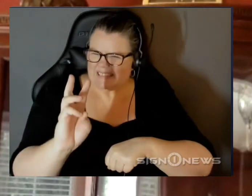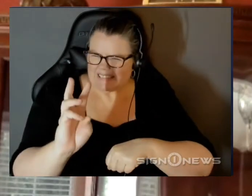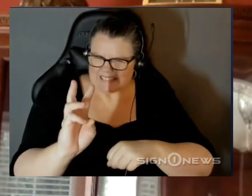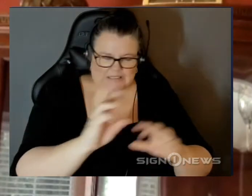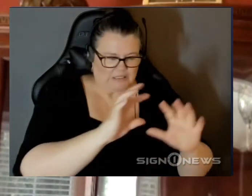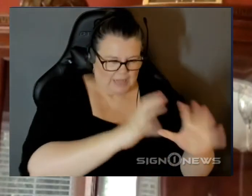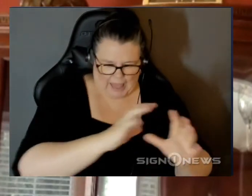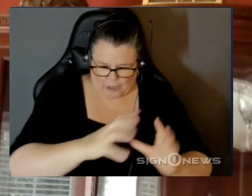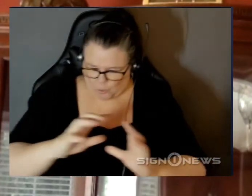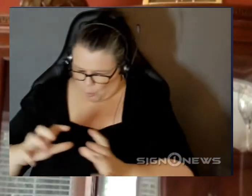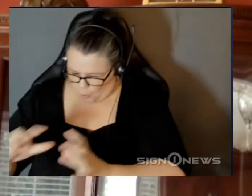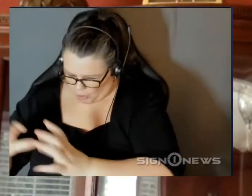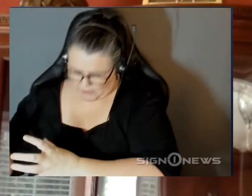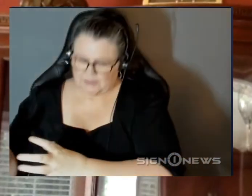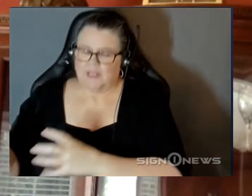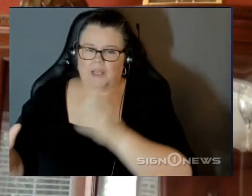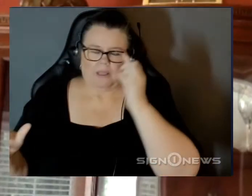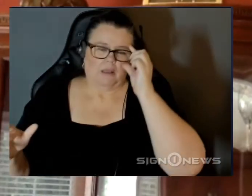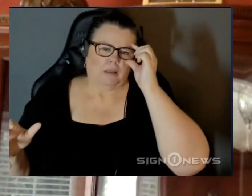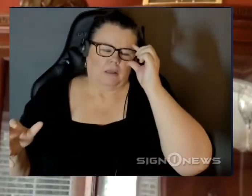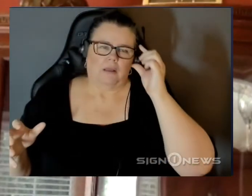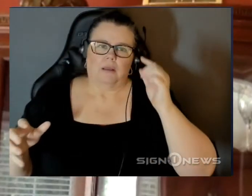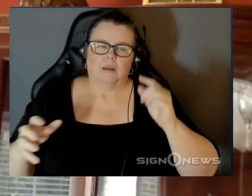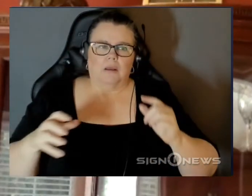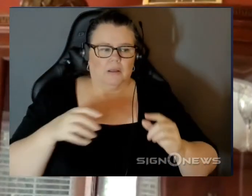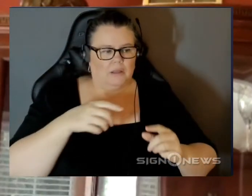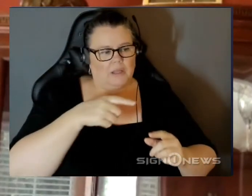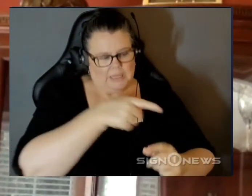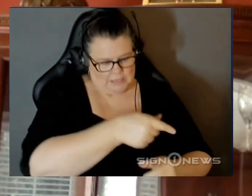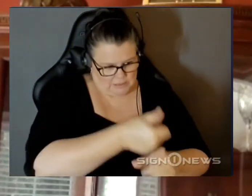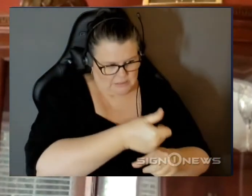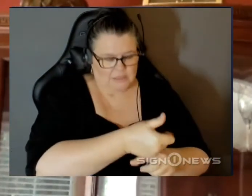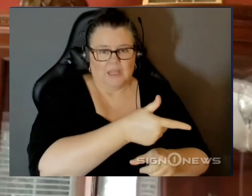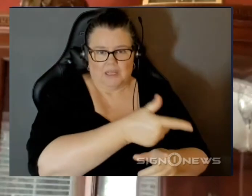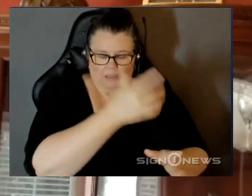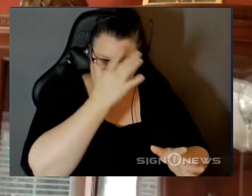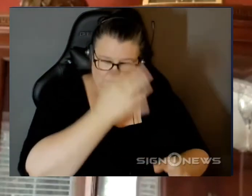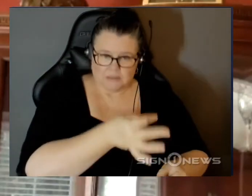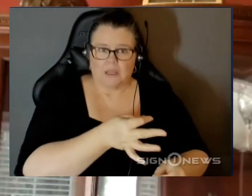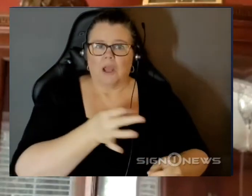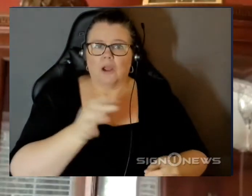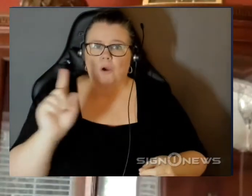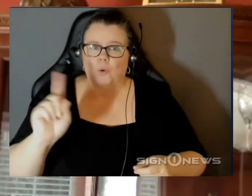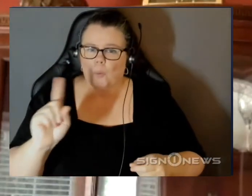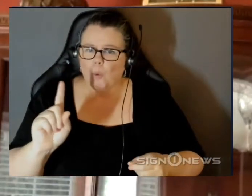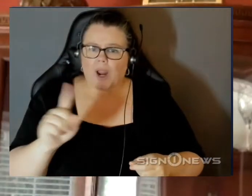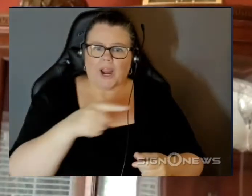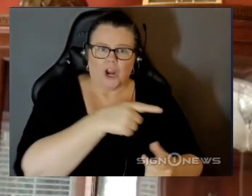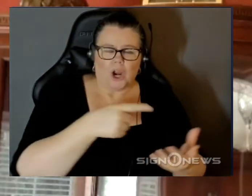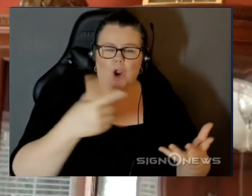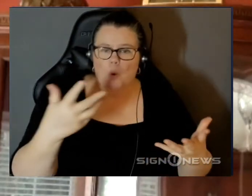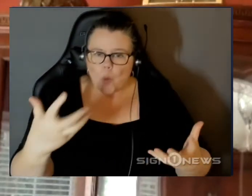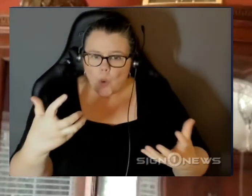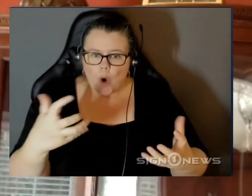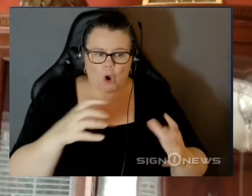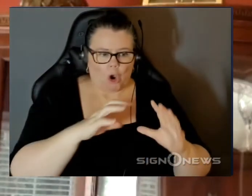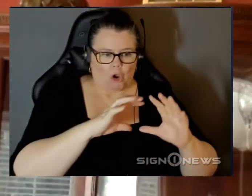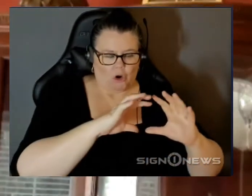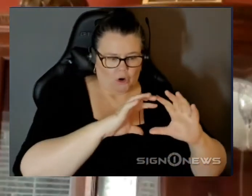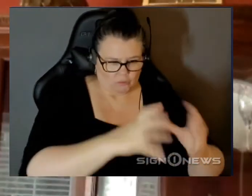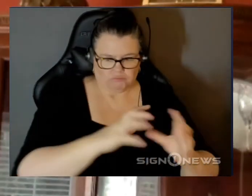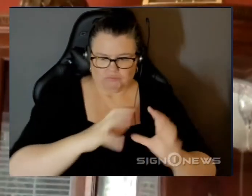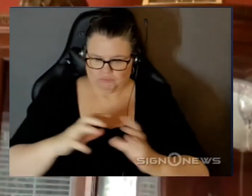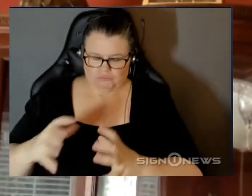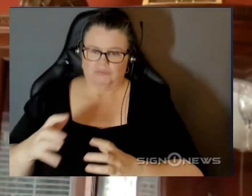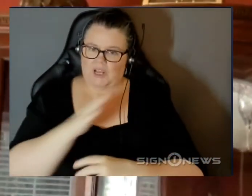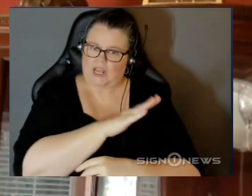goes through the 6 areas, and then he talks about the questions that he and I just kind of hashed out just to figure out what he knew, and then what he didn't